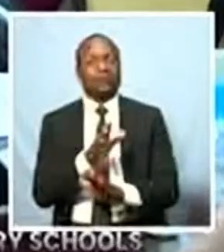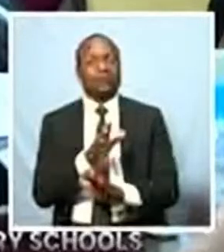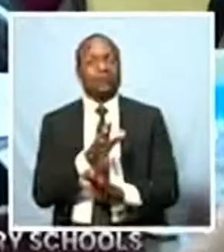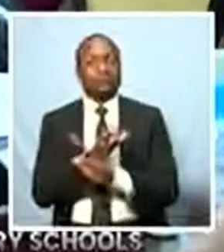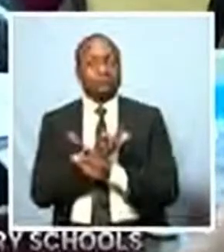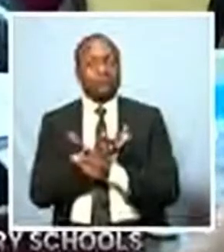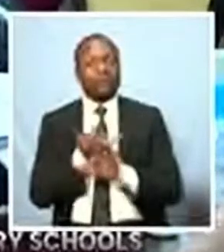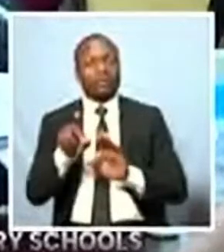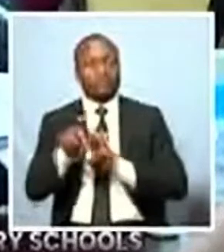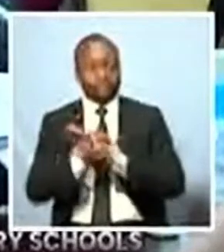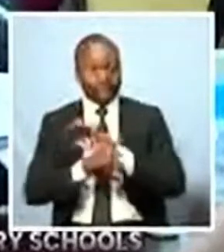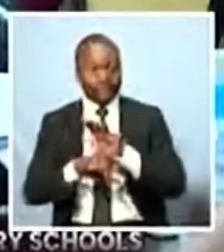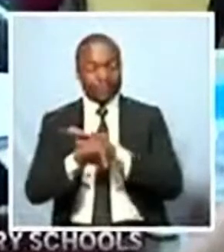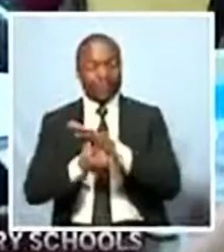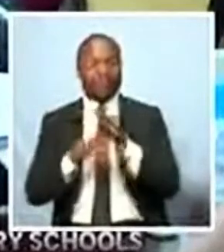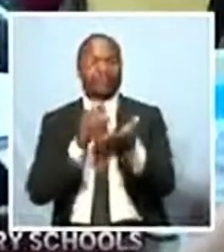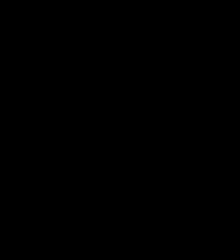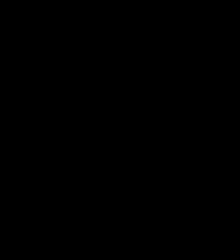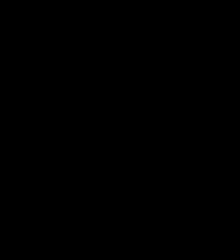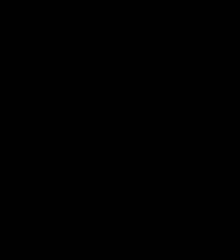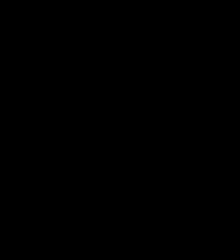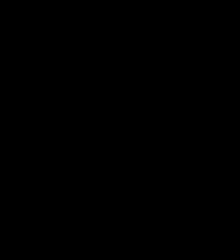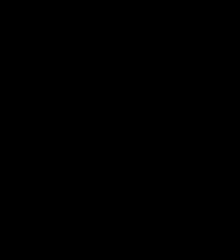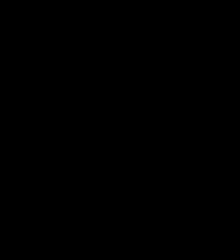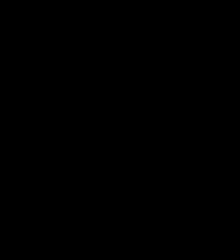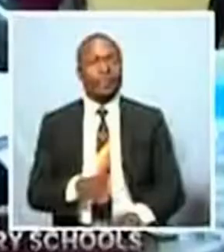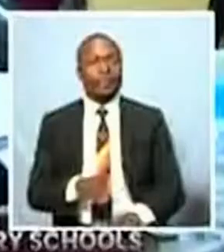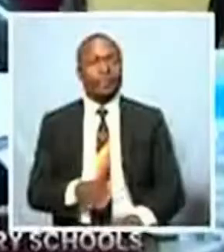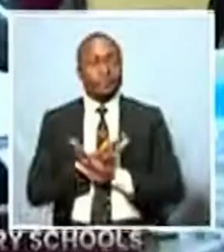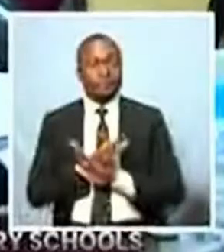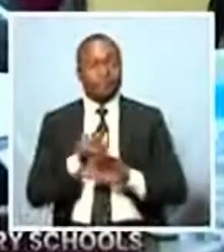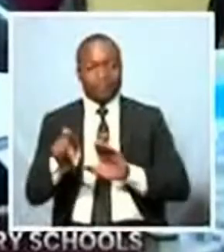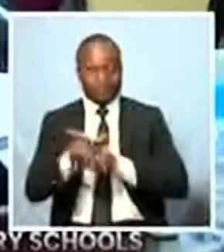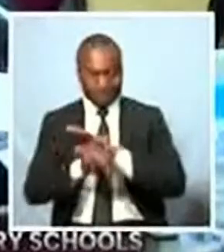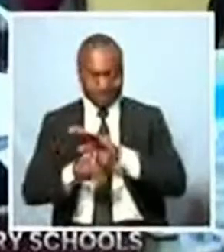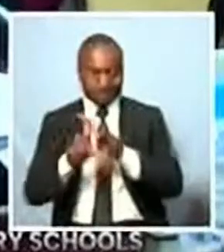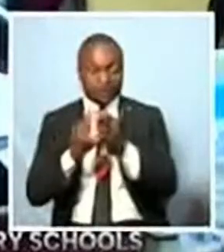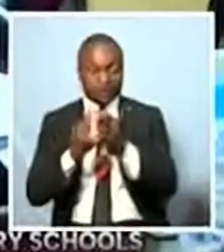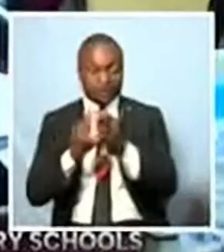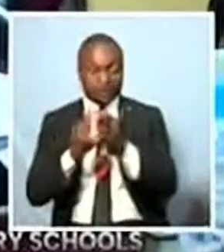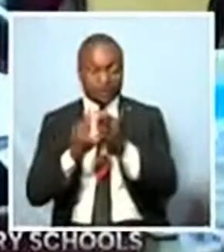Zambia primary course. That is what we used to call it. Zambia primary course.